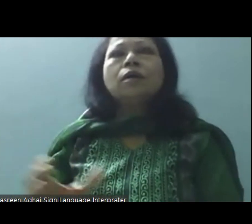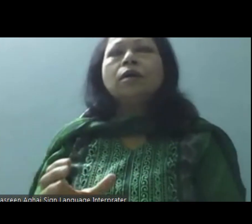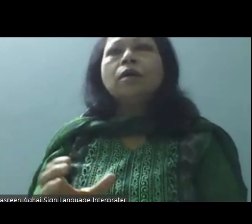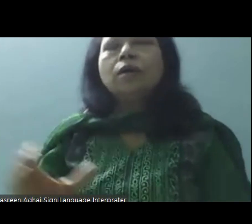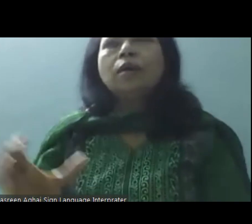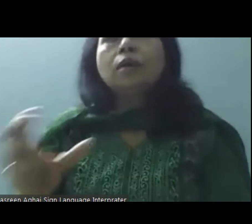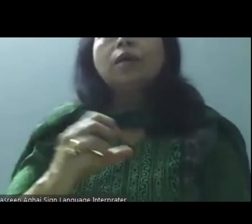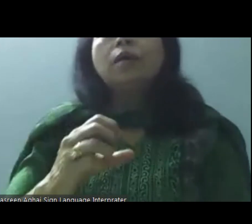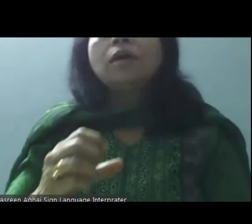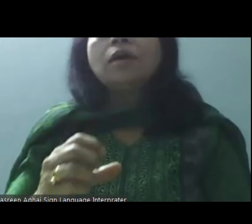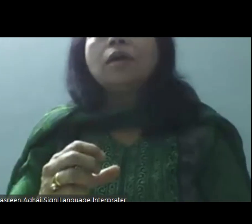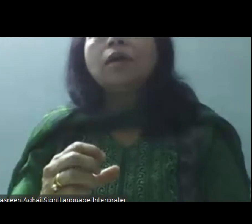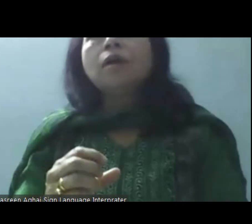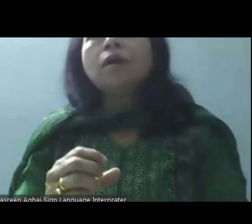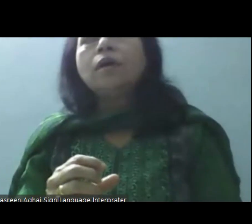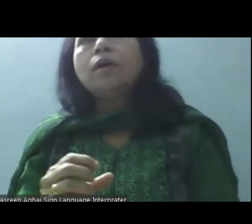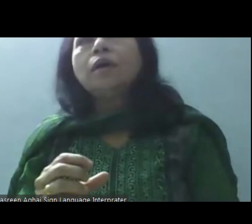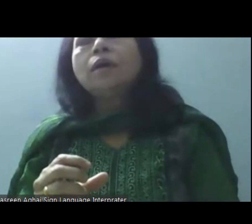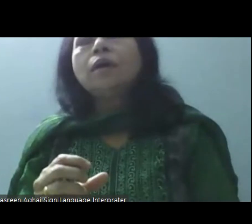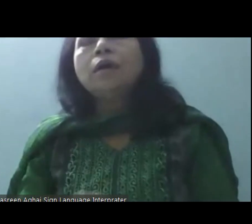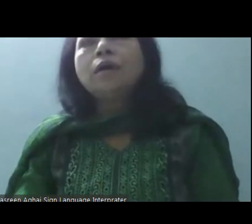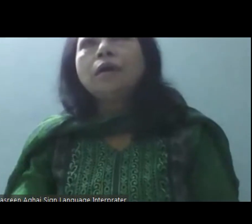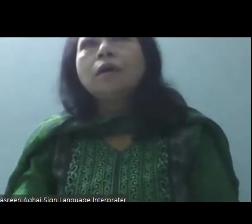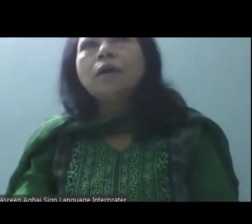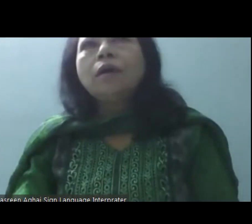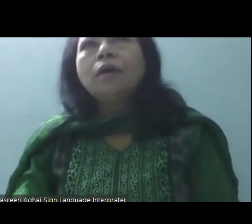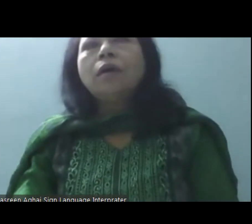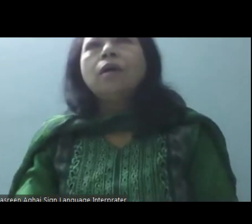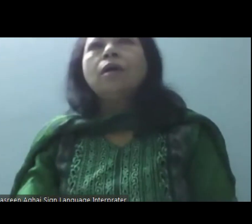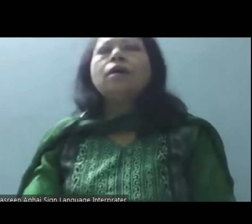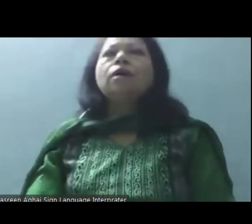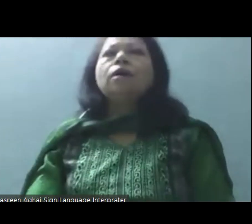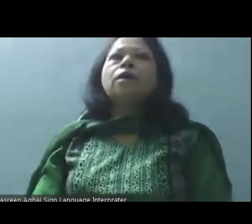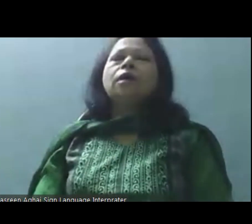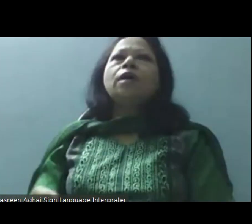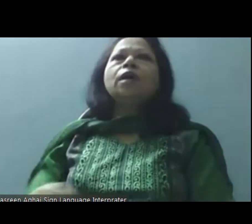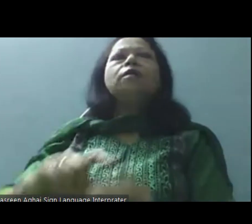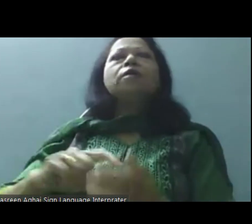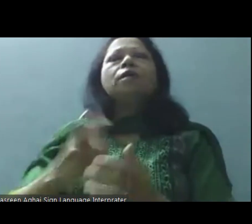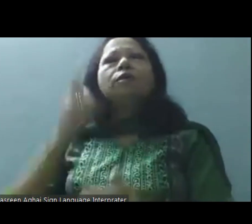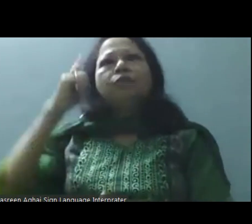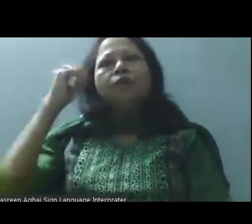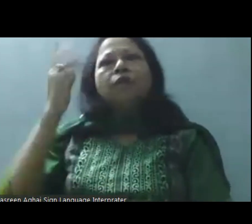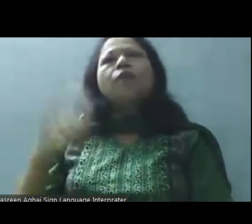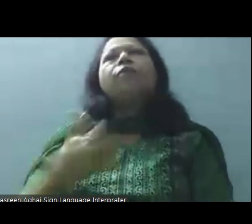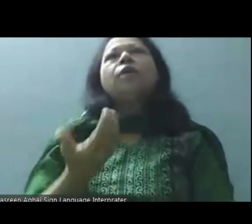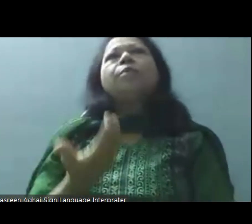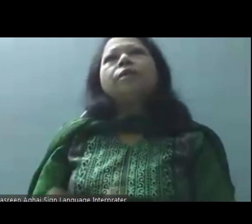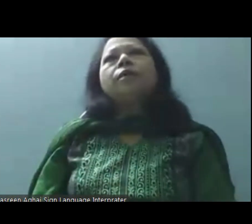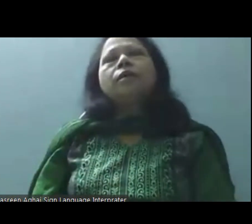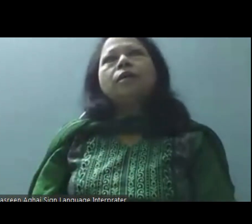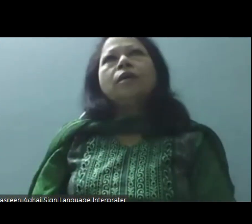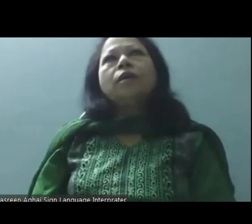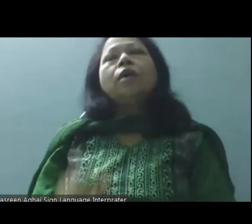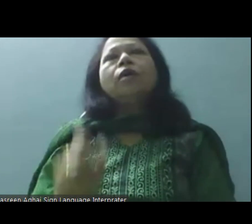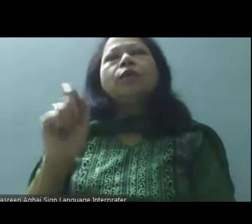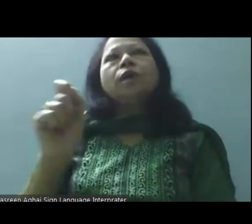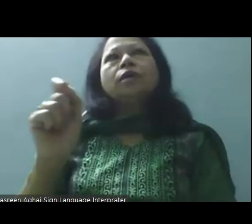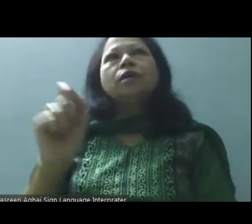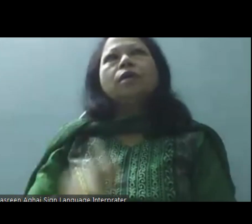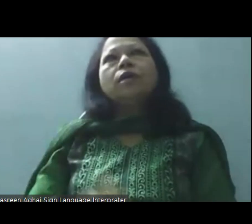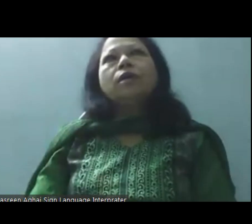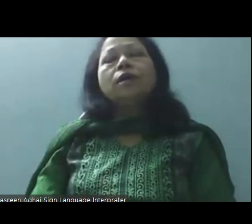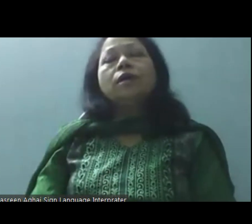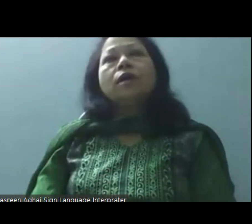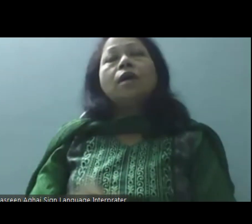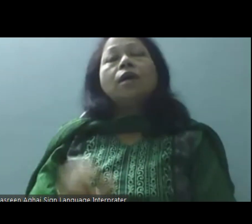doctors and all the engineers who are studying, working, and